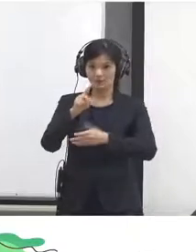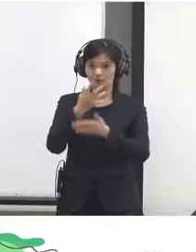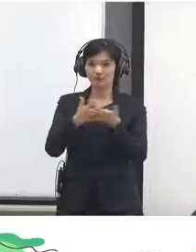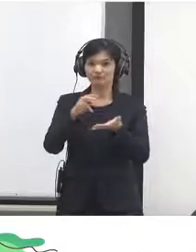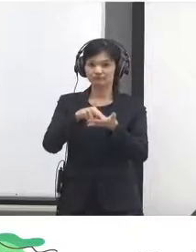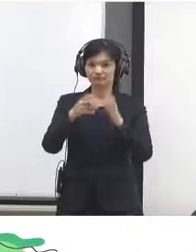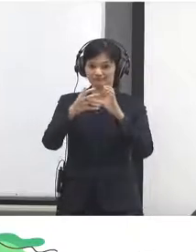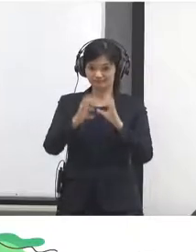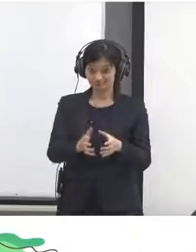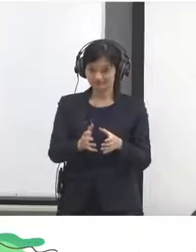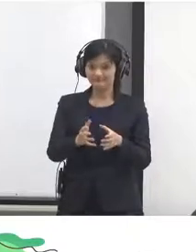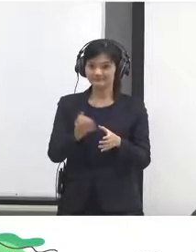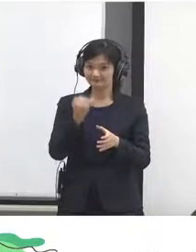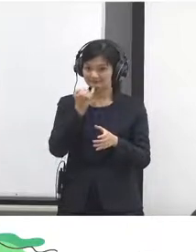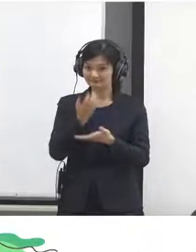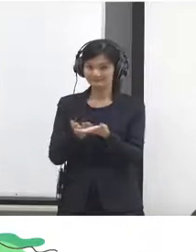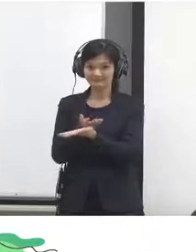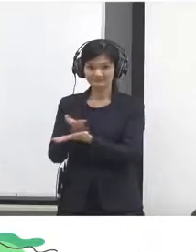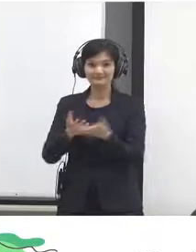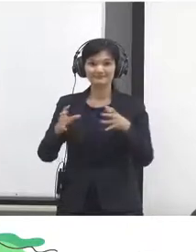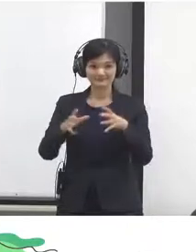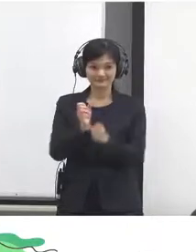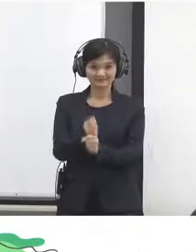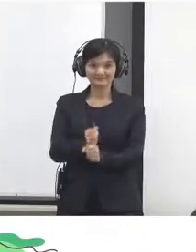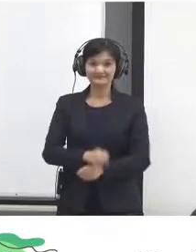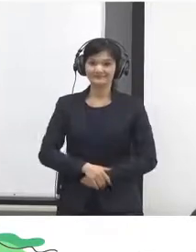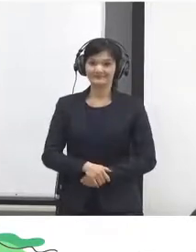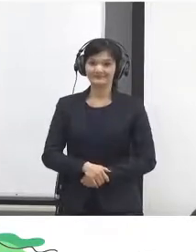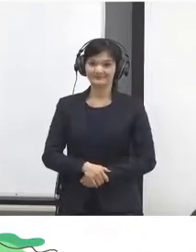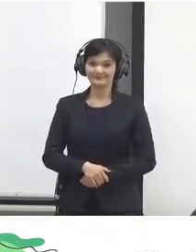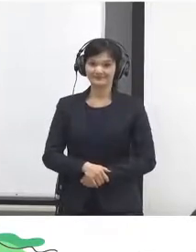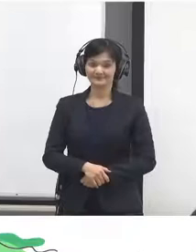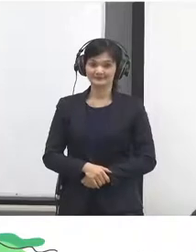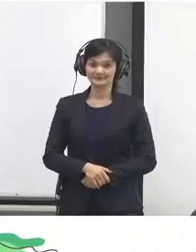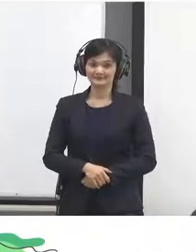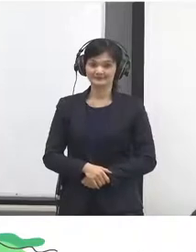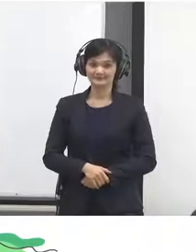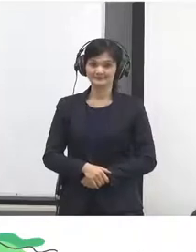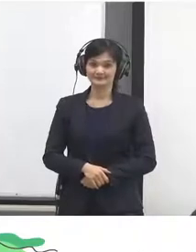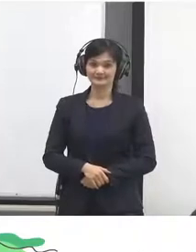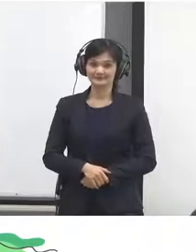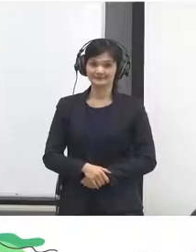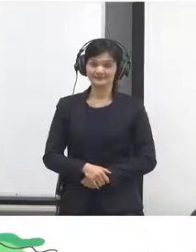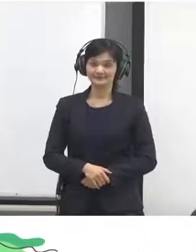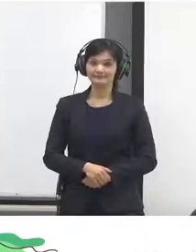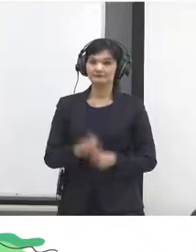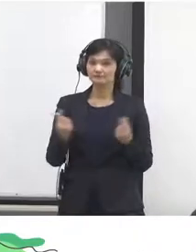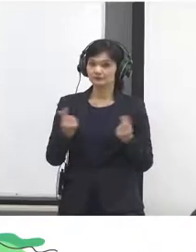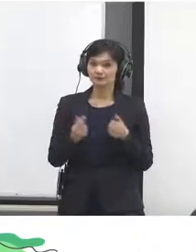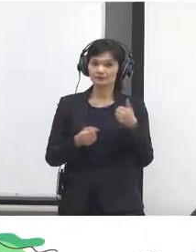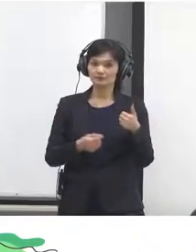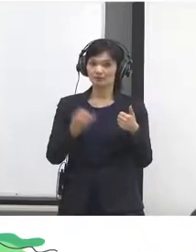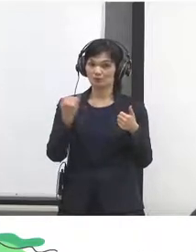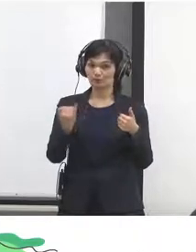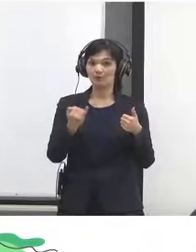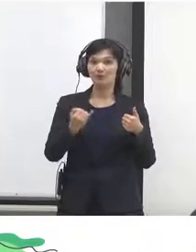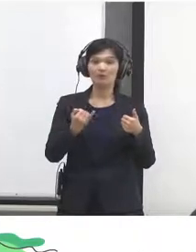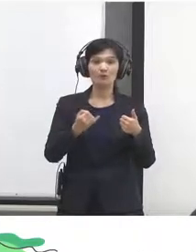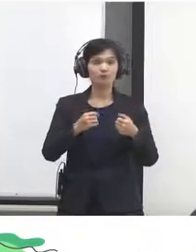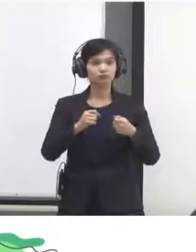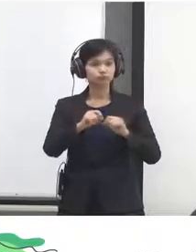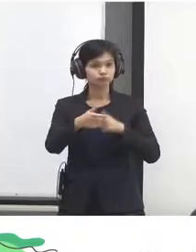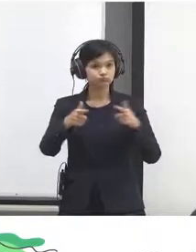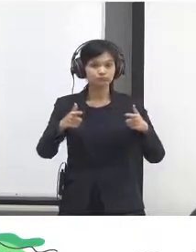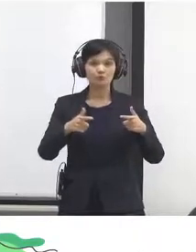the gender's feminist movement or gender issue stories into a collaborative form in